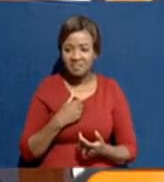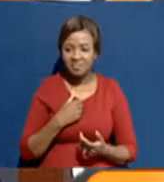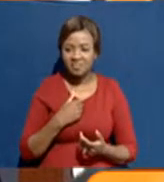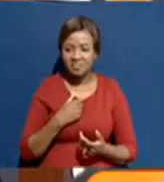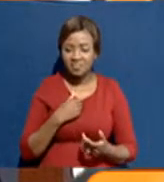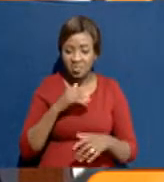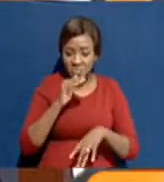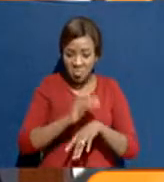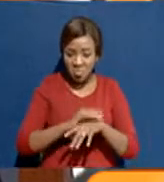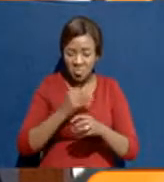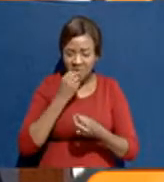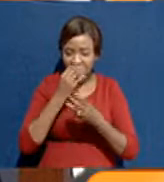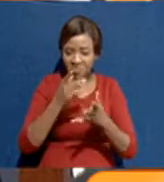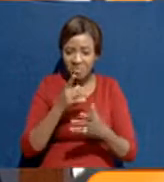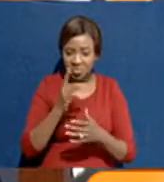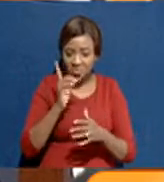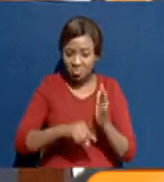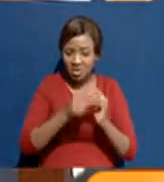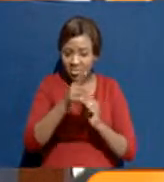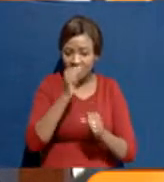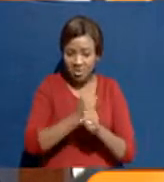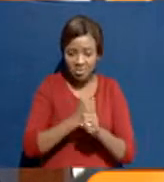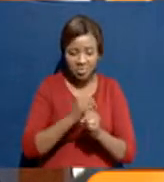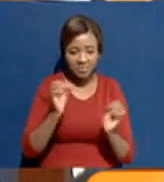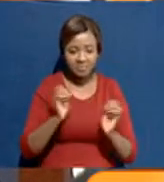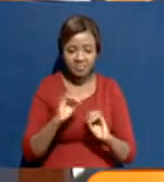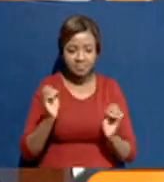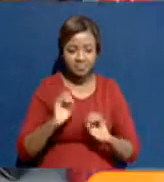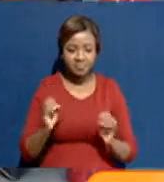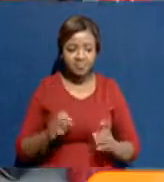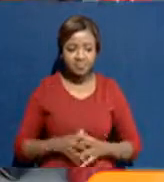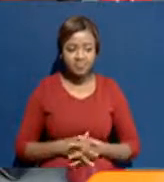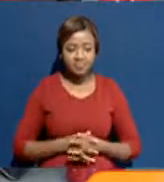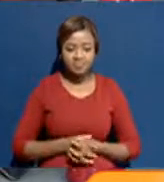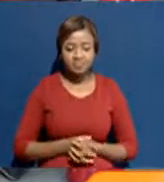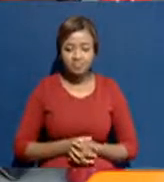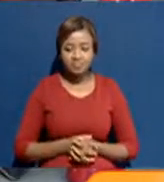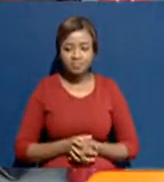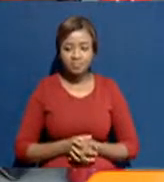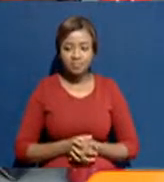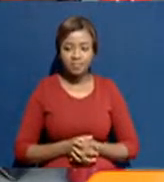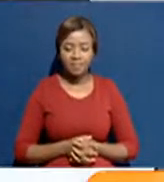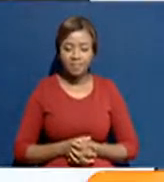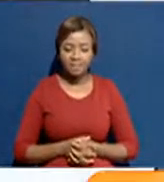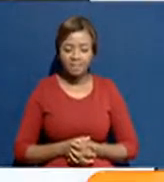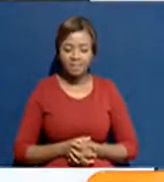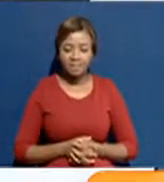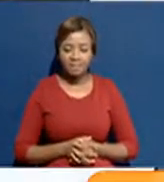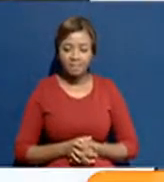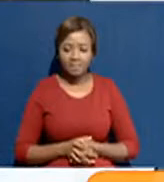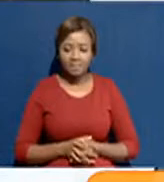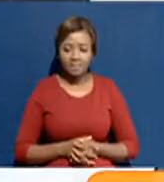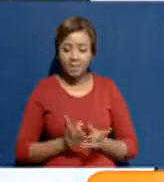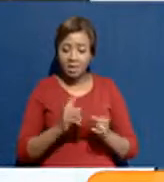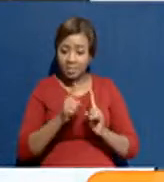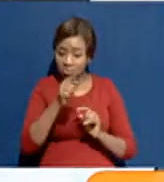good knowledge about what they were doing. Yeah. Yes. And you also talk about your life being